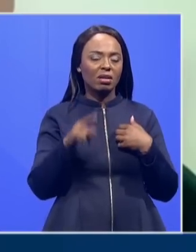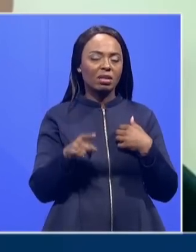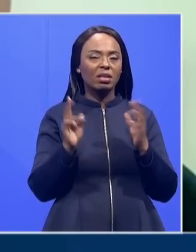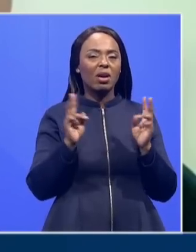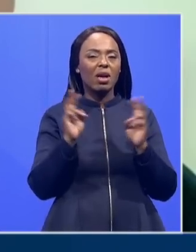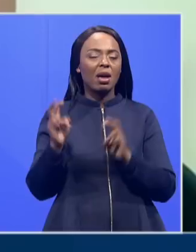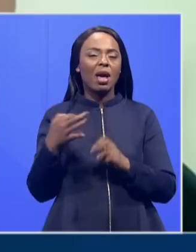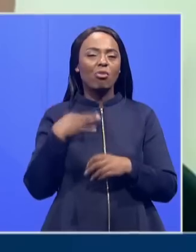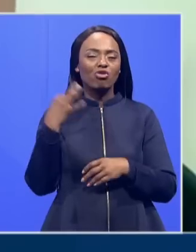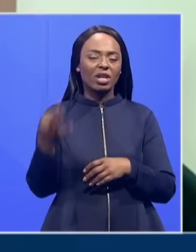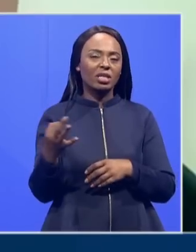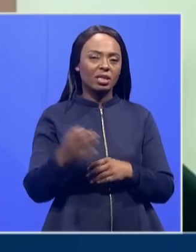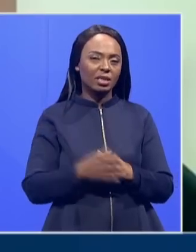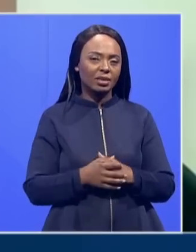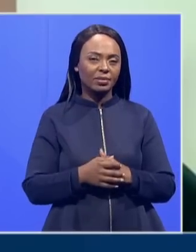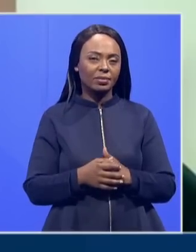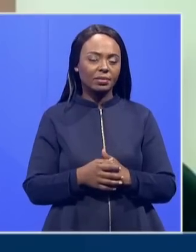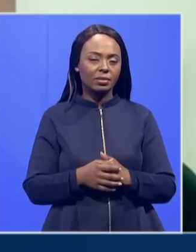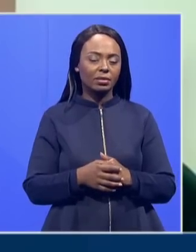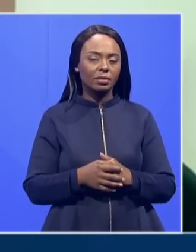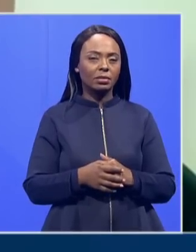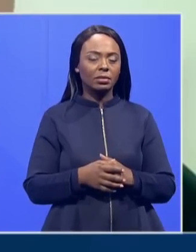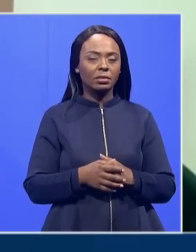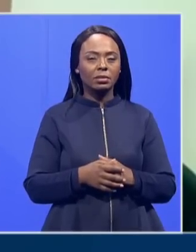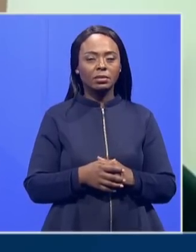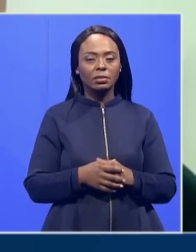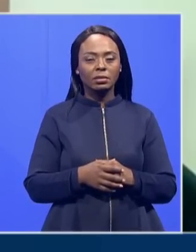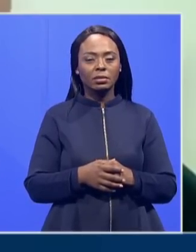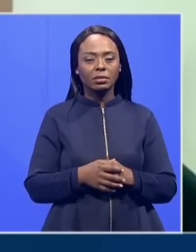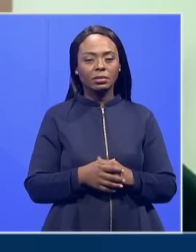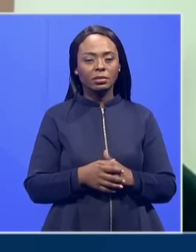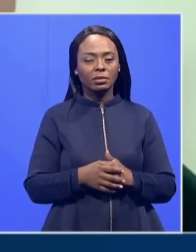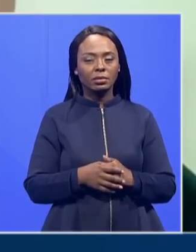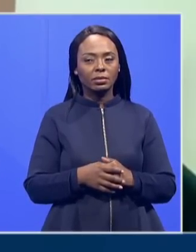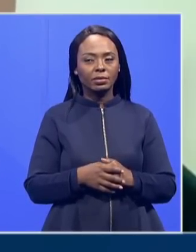brought, or the gazette that has been gazetted.